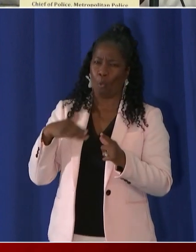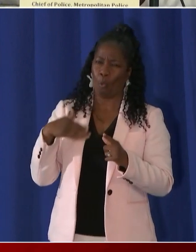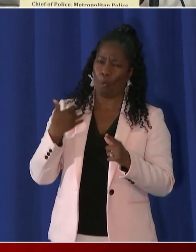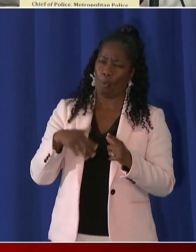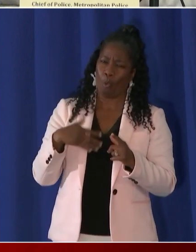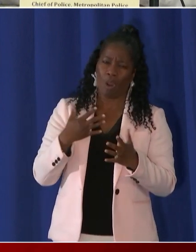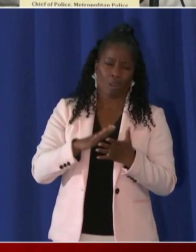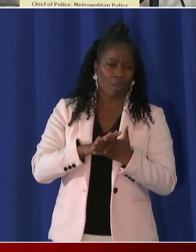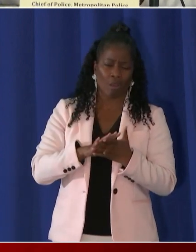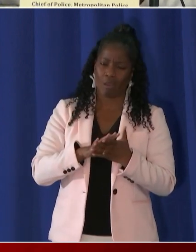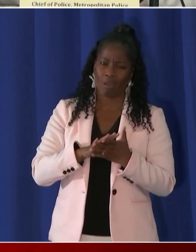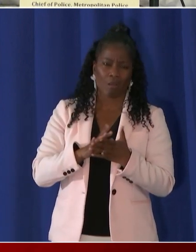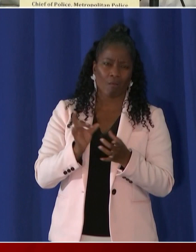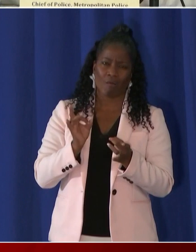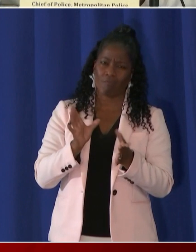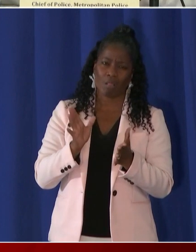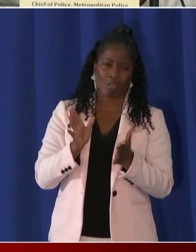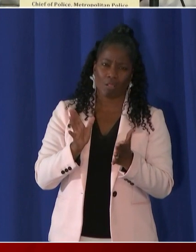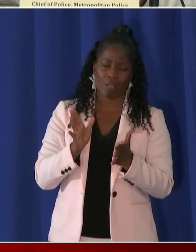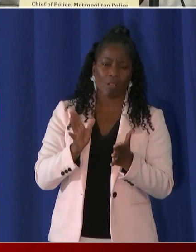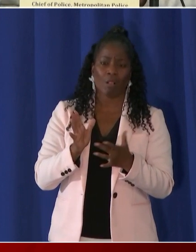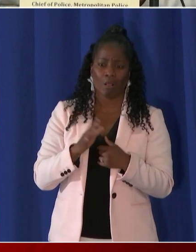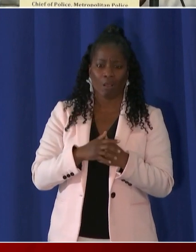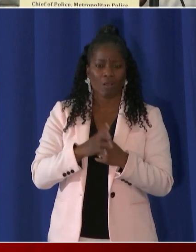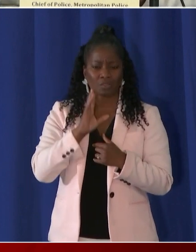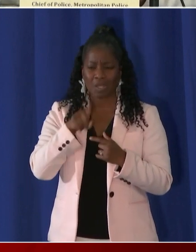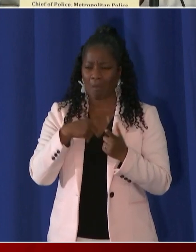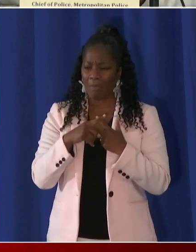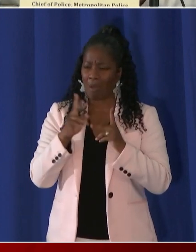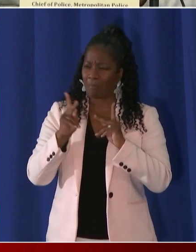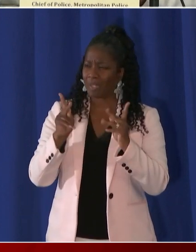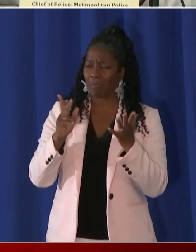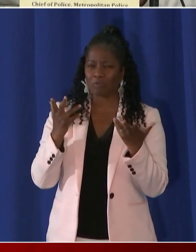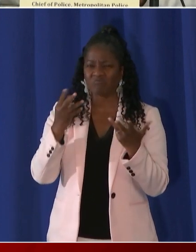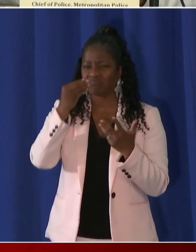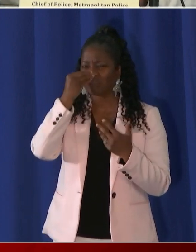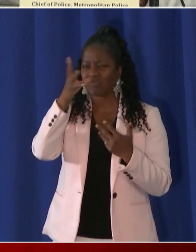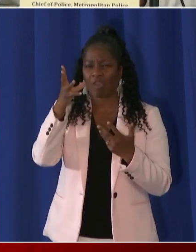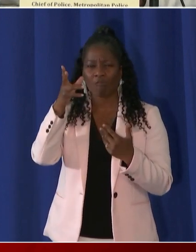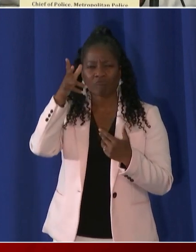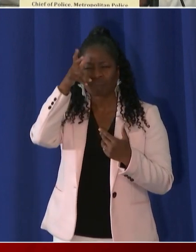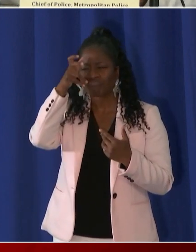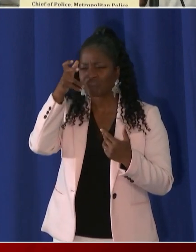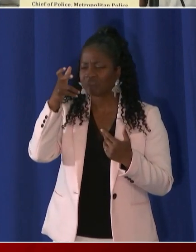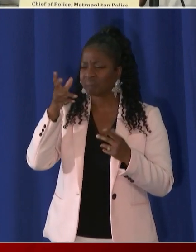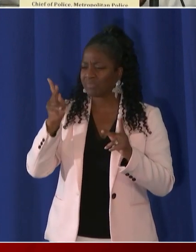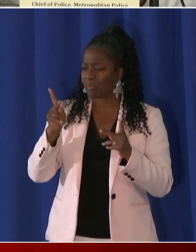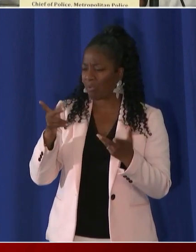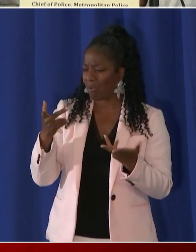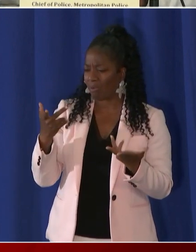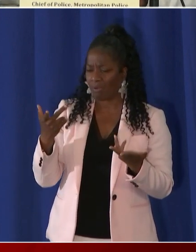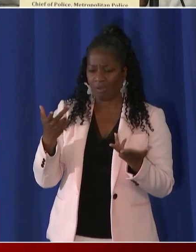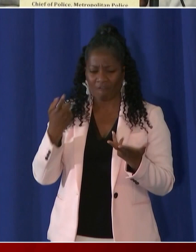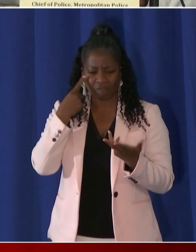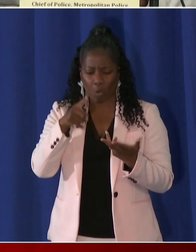me when it comes to just the reckless regard that some people in community have for law-abiding citizens.